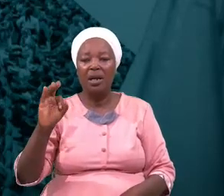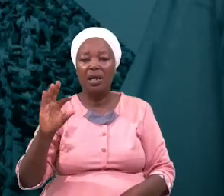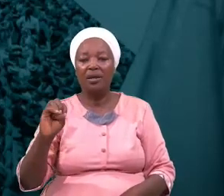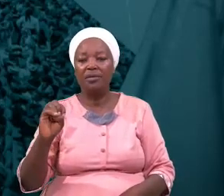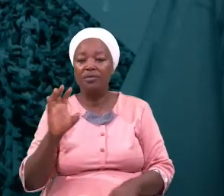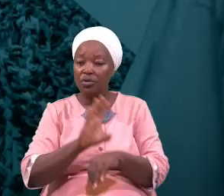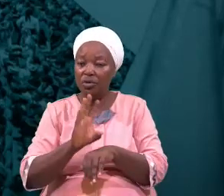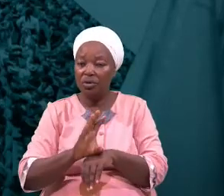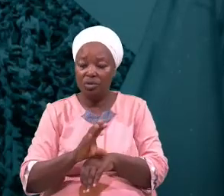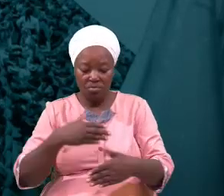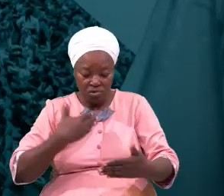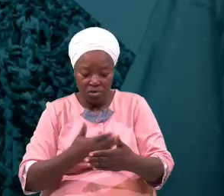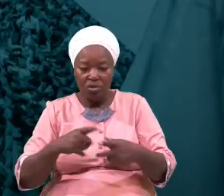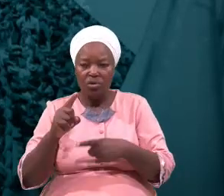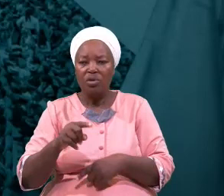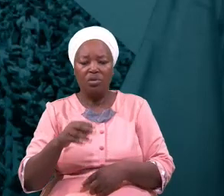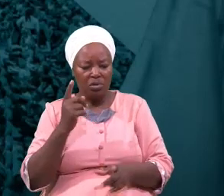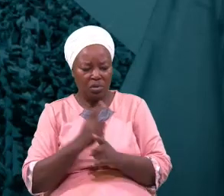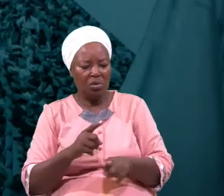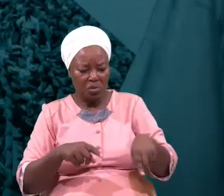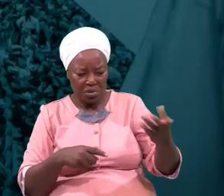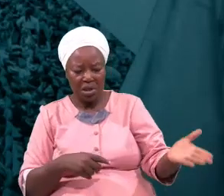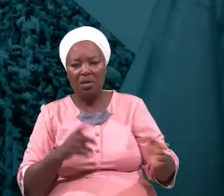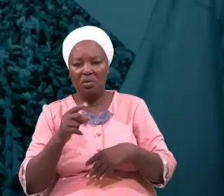one nearest to you will be holding.